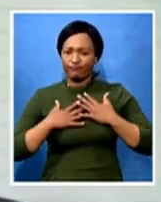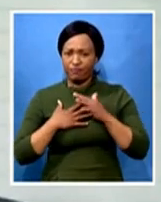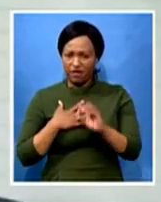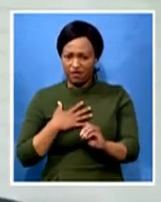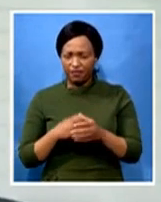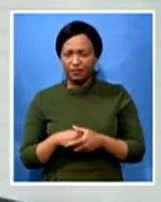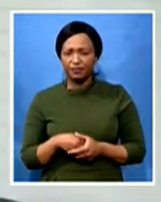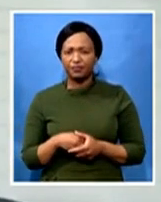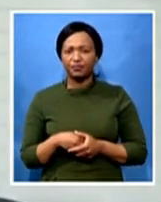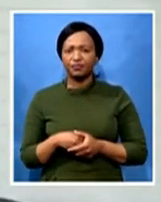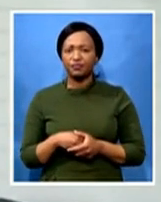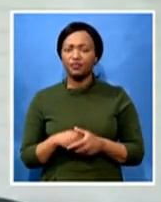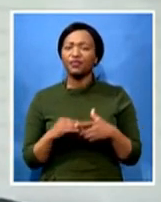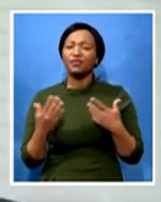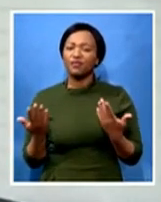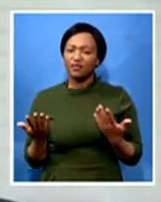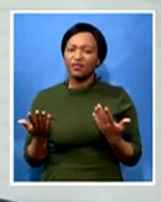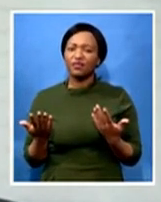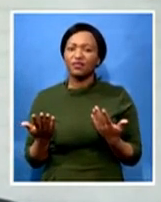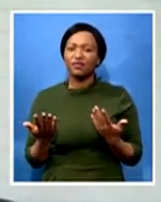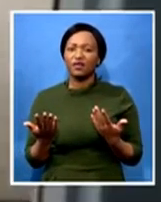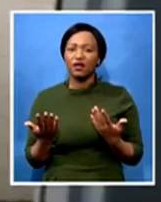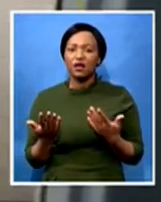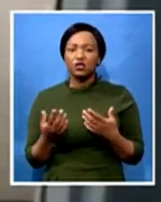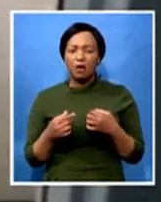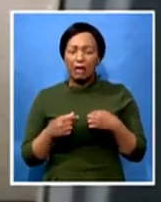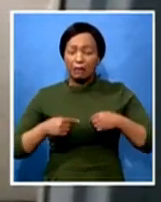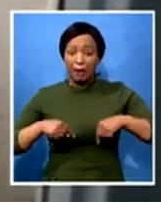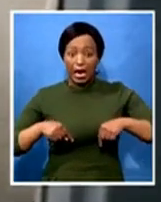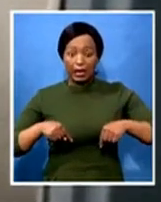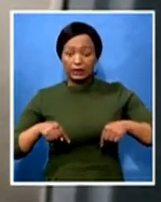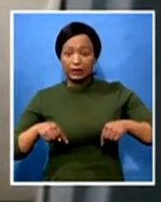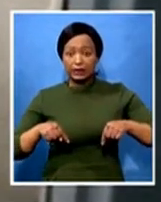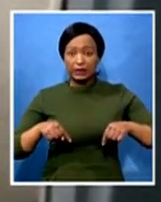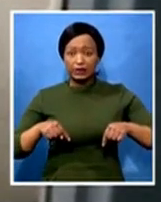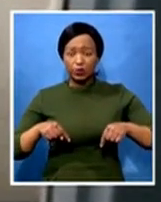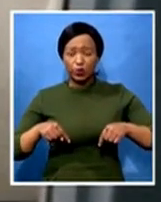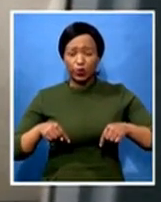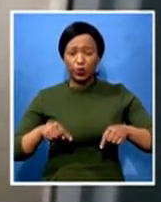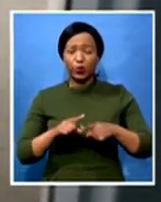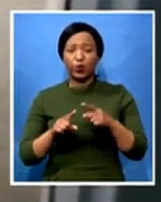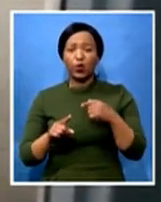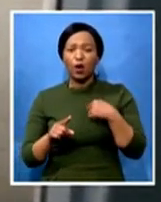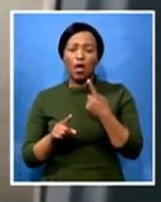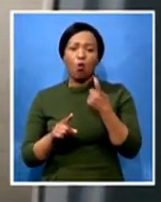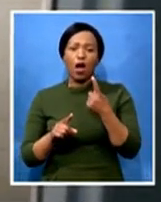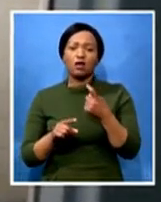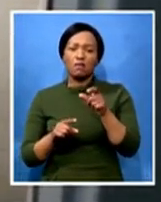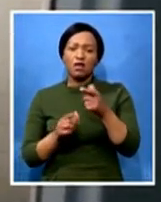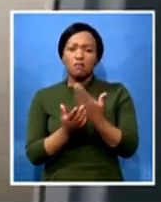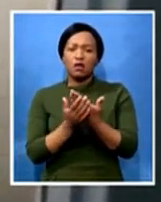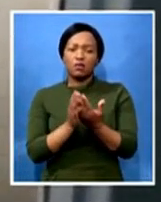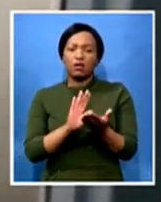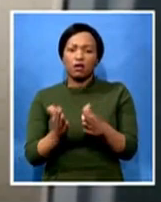was panicking that I would be one of those cases. Williams was well aware of the exposure and that there was